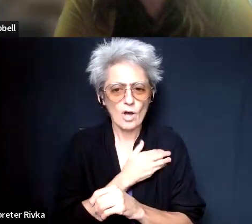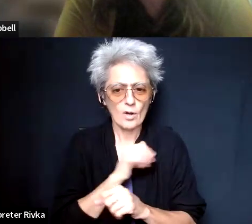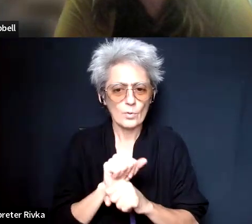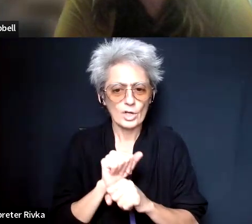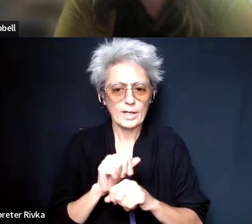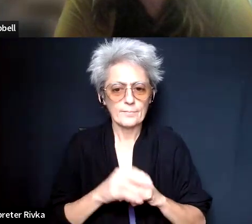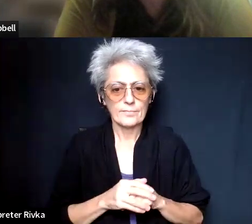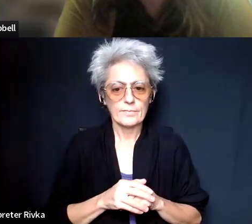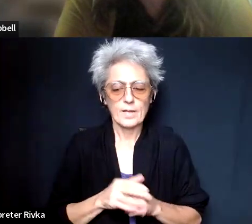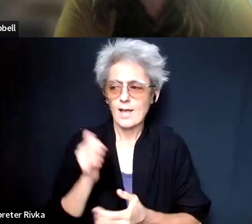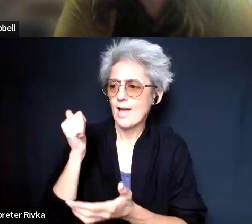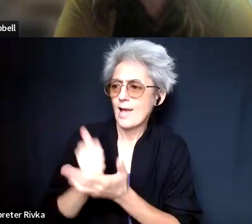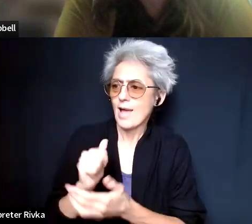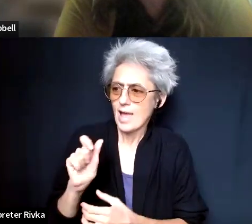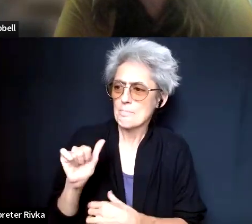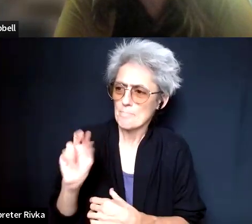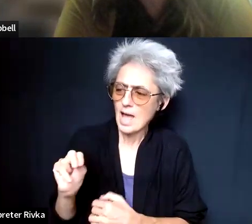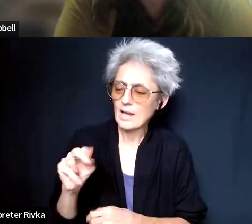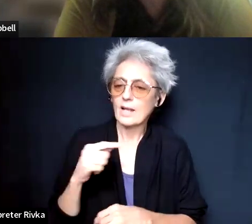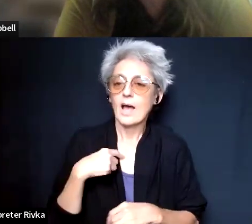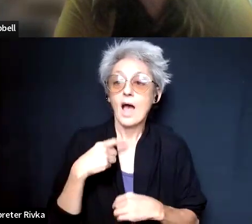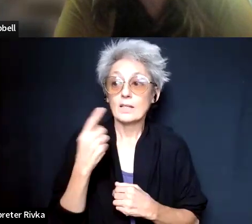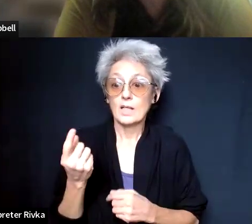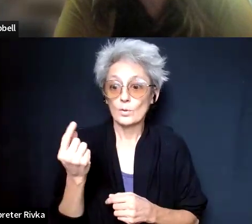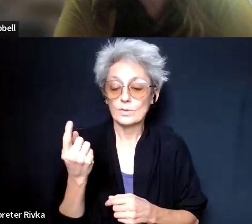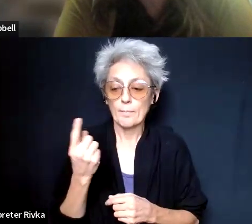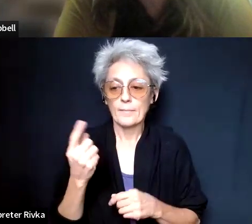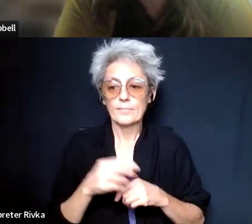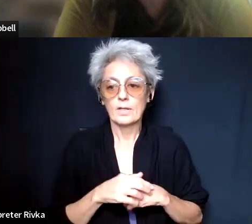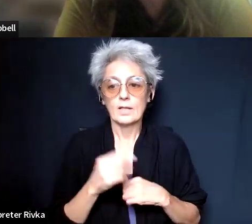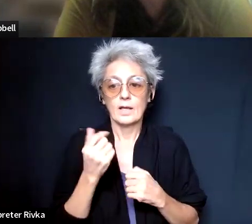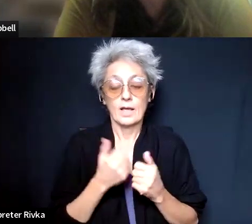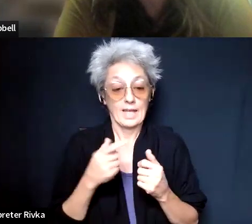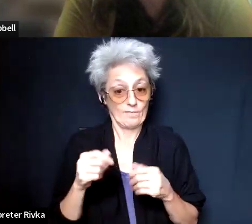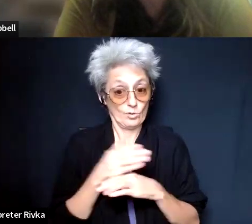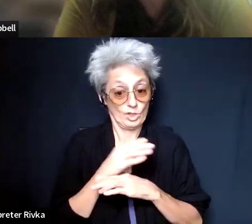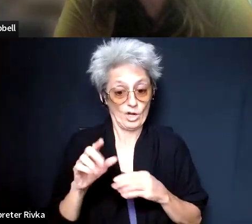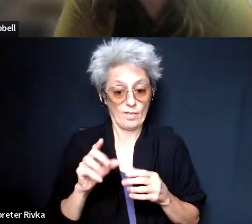Amen. Because I tell you what, every person who works, if you share that story,